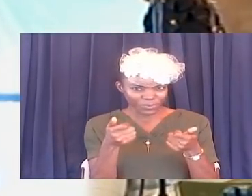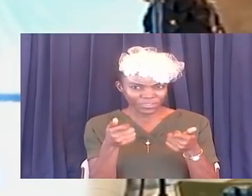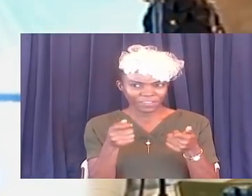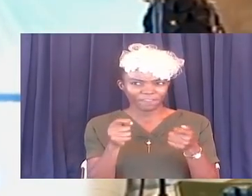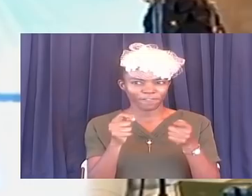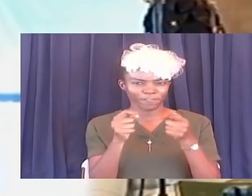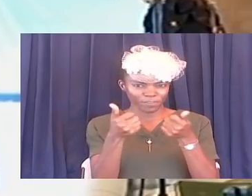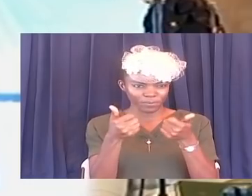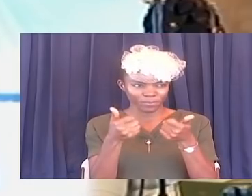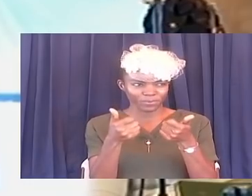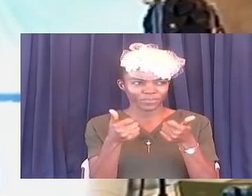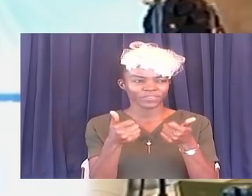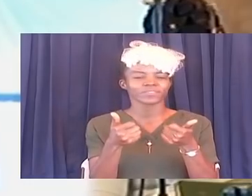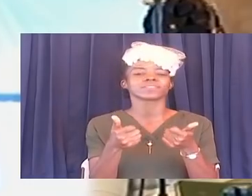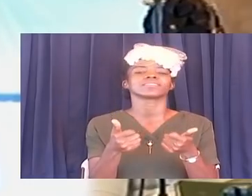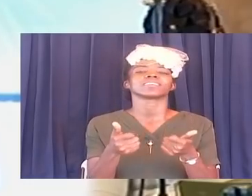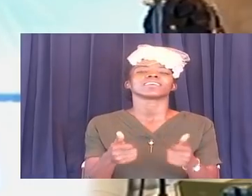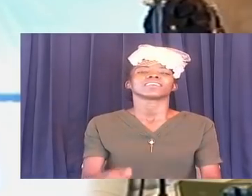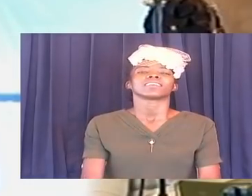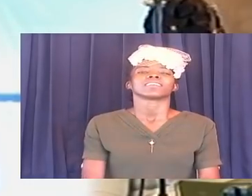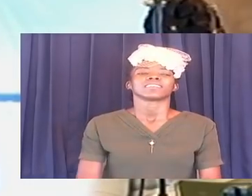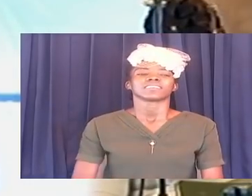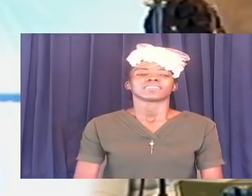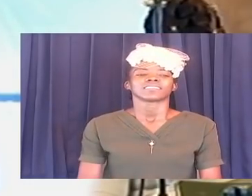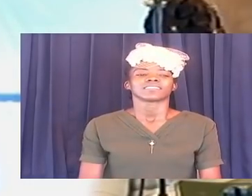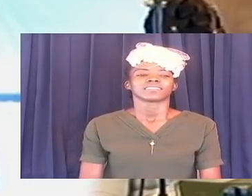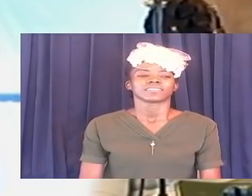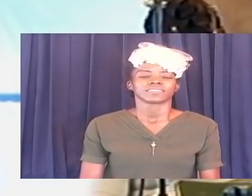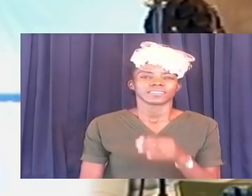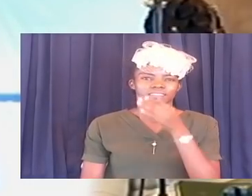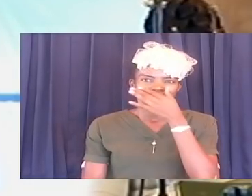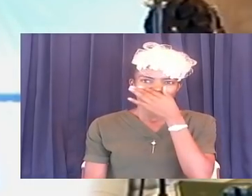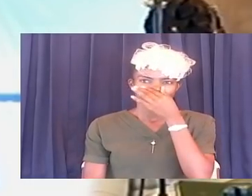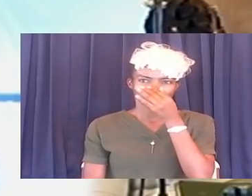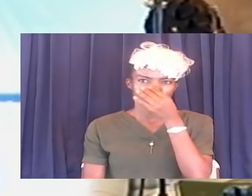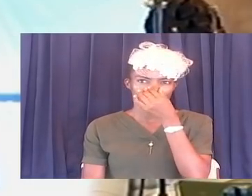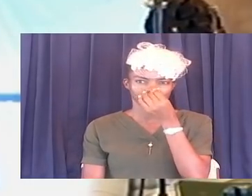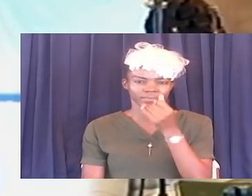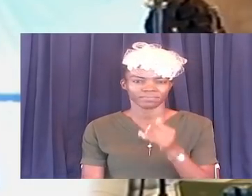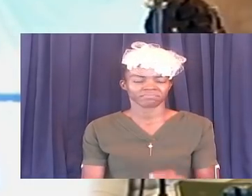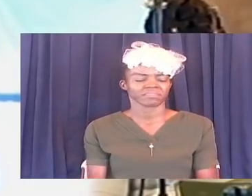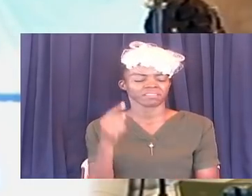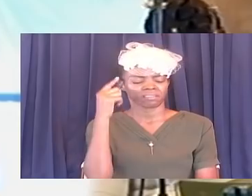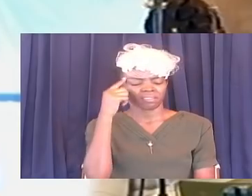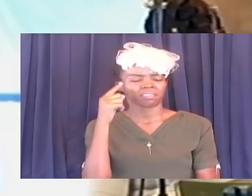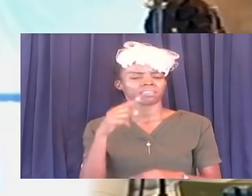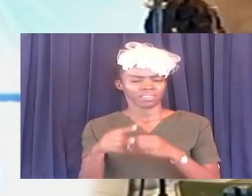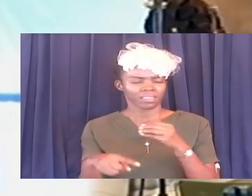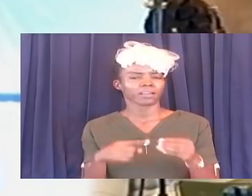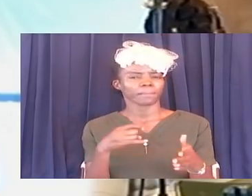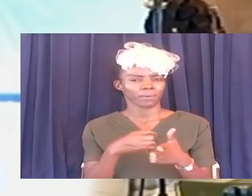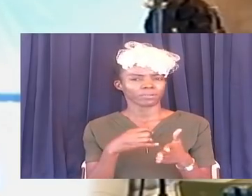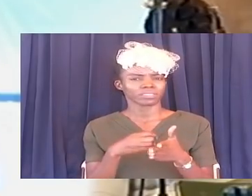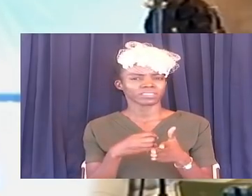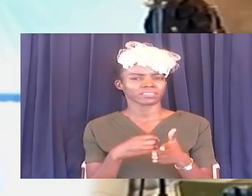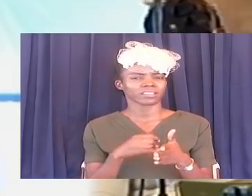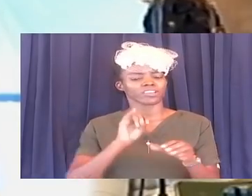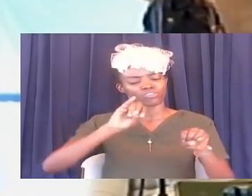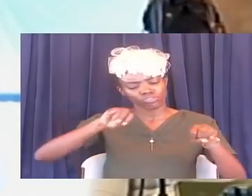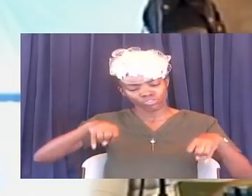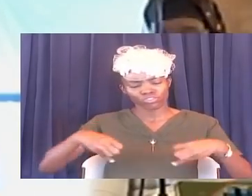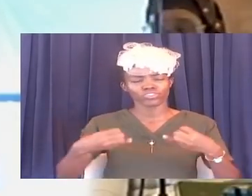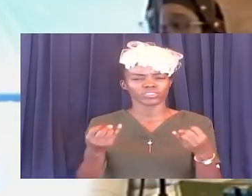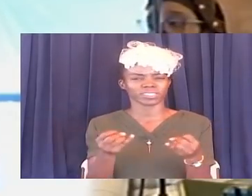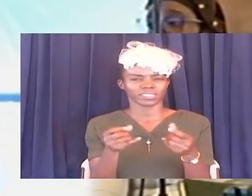Just think about it. In the numbers of us that are here today, think about just a few of us,